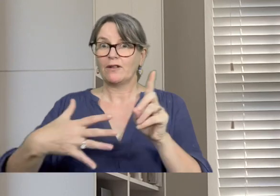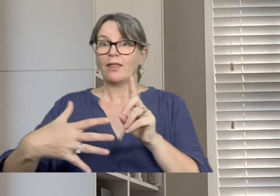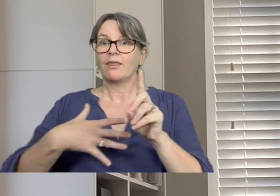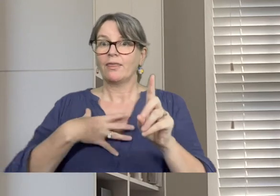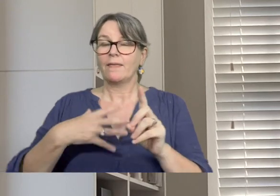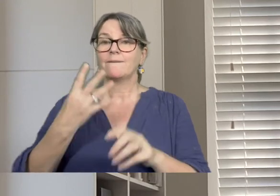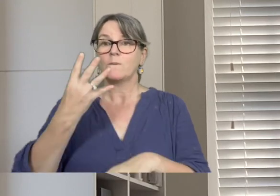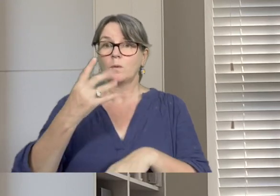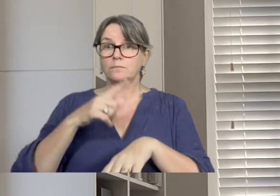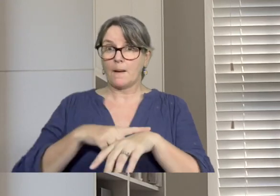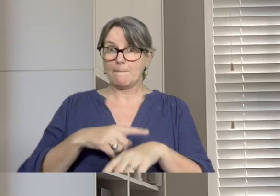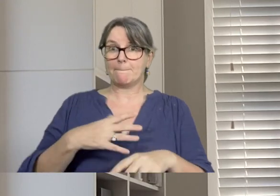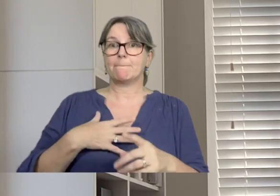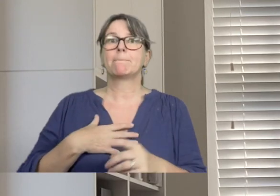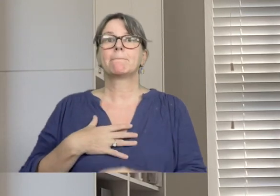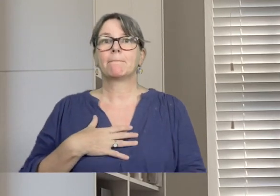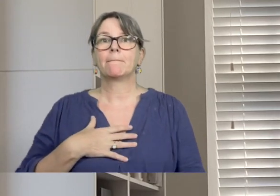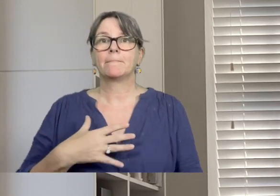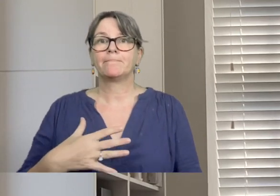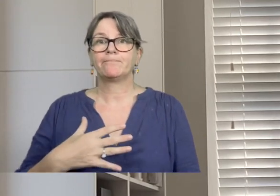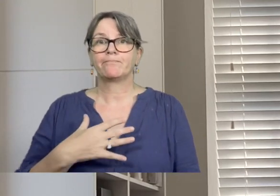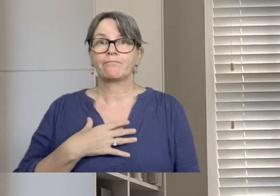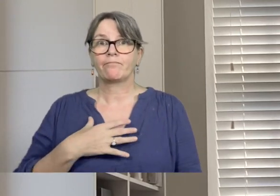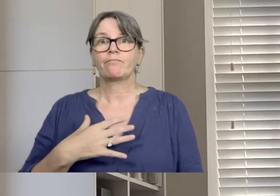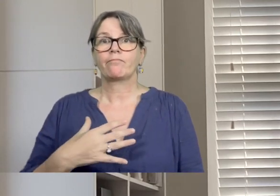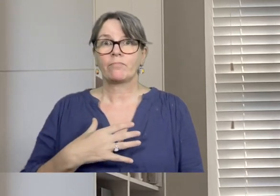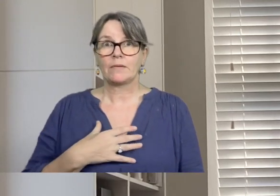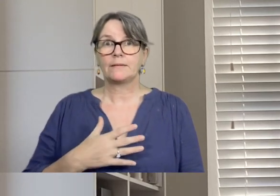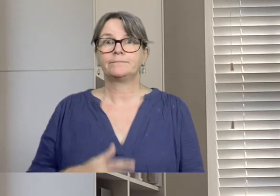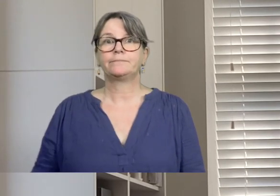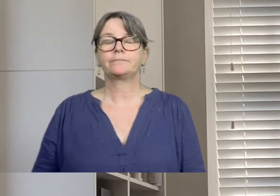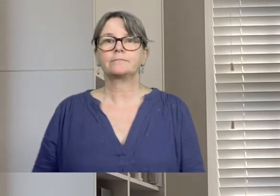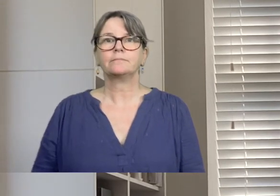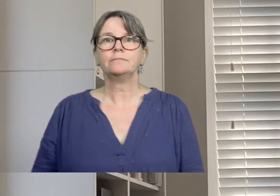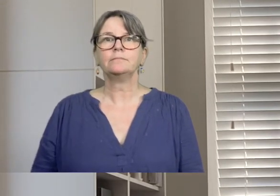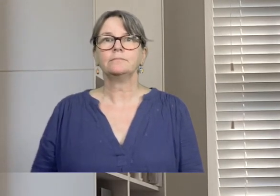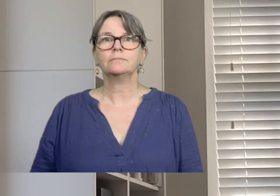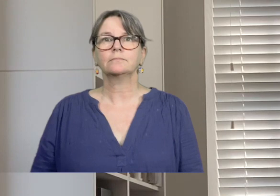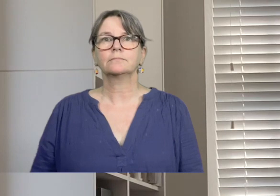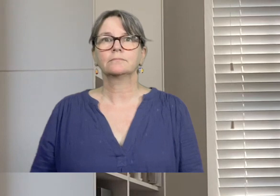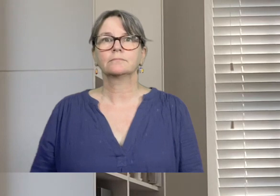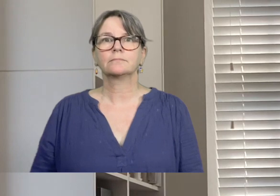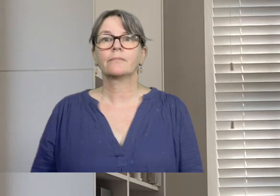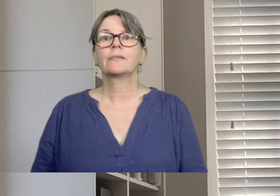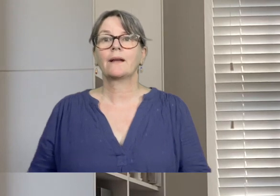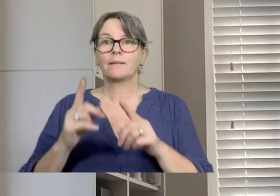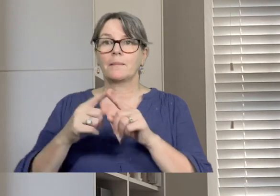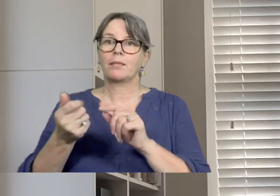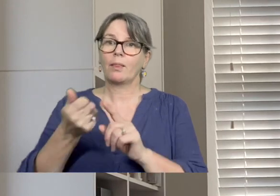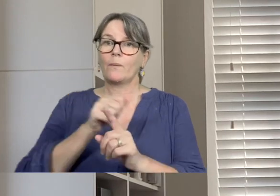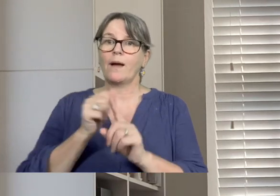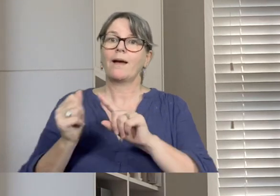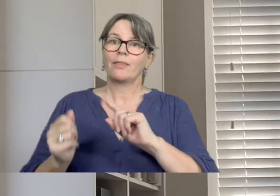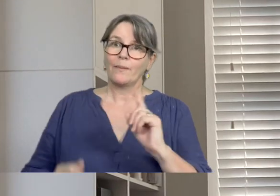and 3. Last one. 4. Stabilize through the rib cage, keep the torso centered. We're